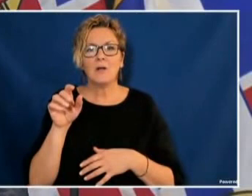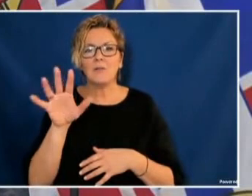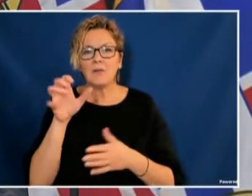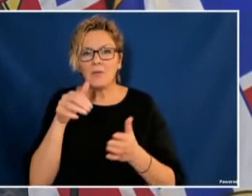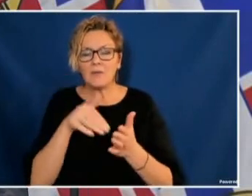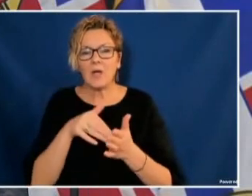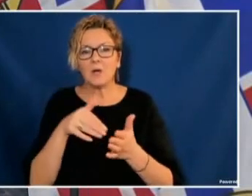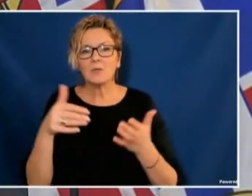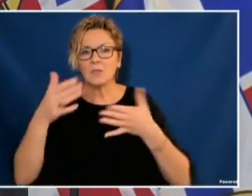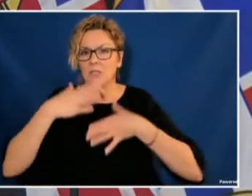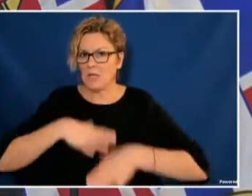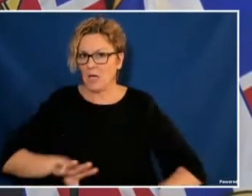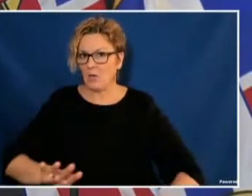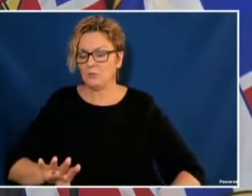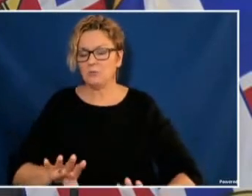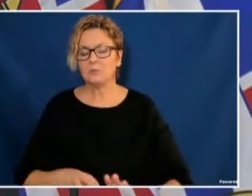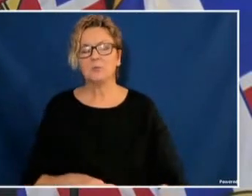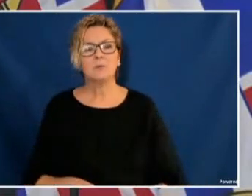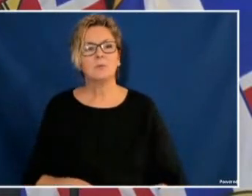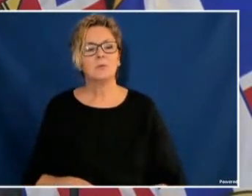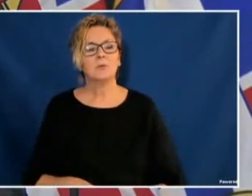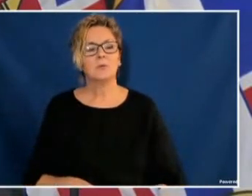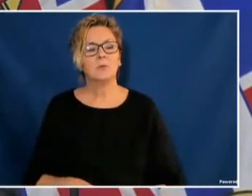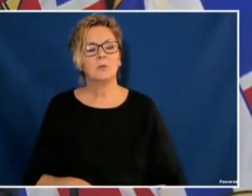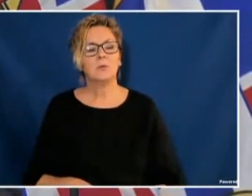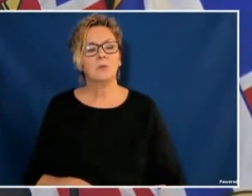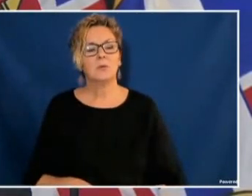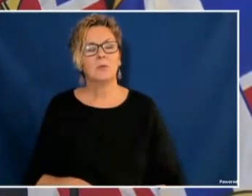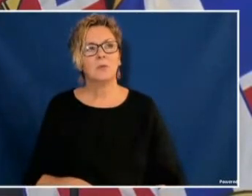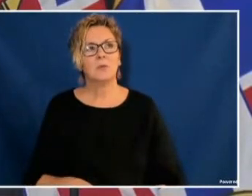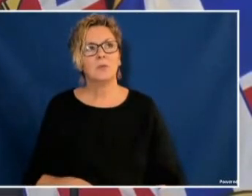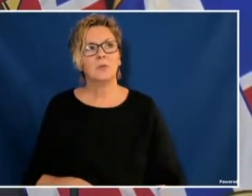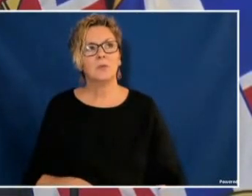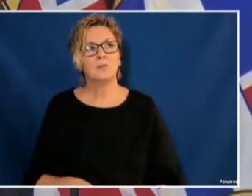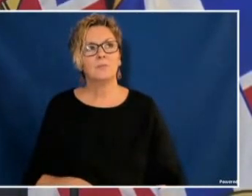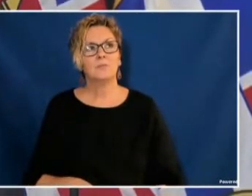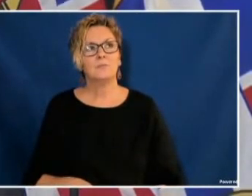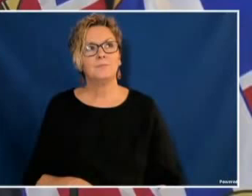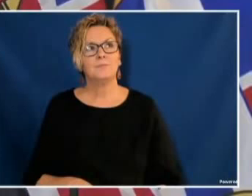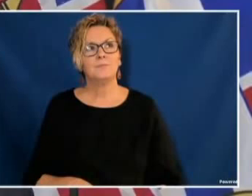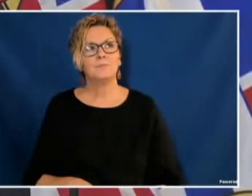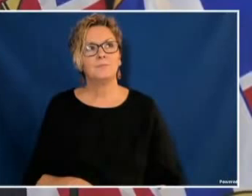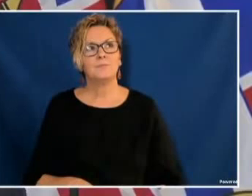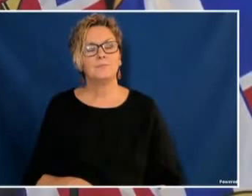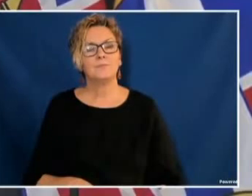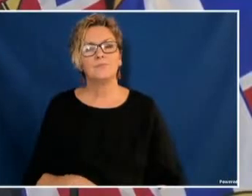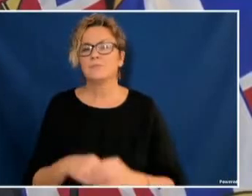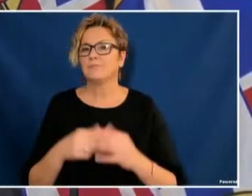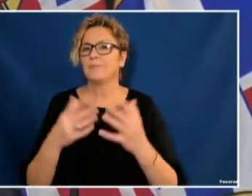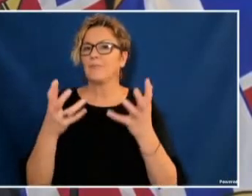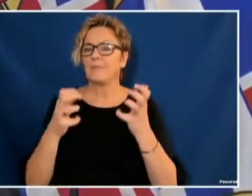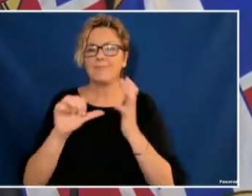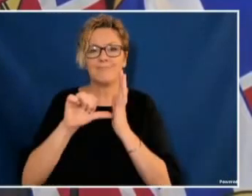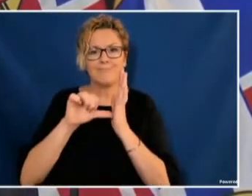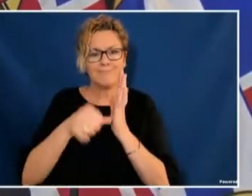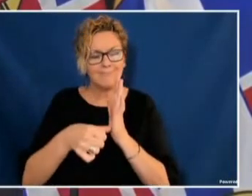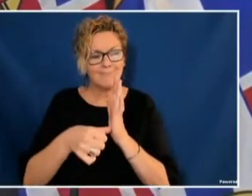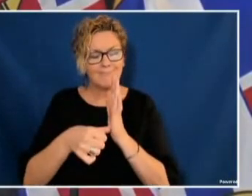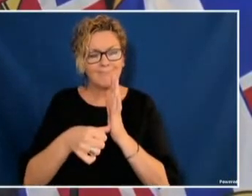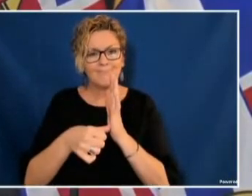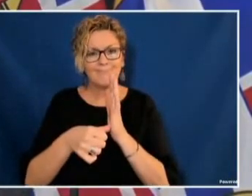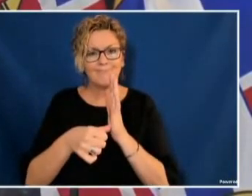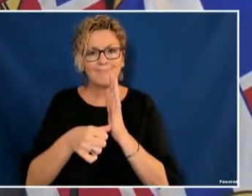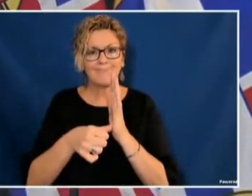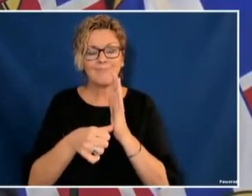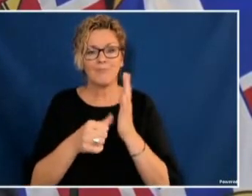to COVID-19. And after this weekend, after this report, I think all of us need to reflect and redouble our efforts. I know